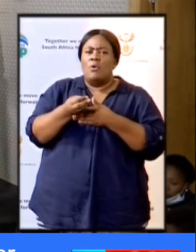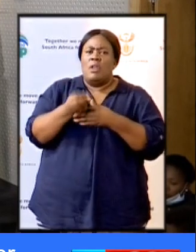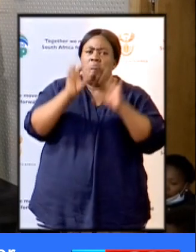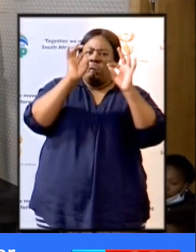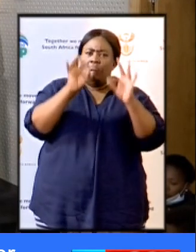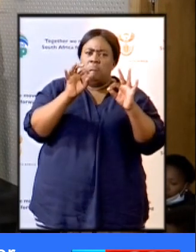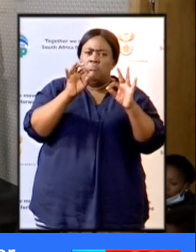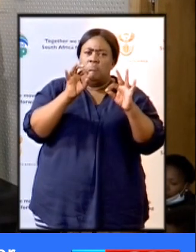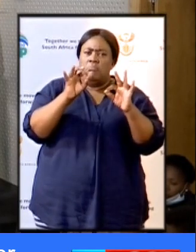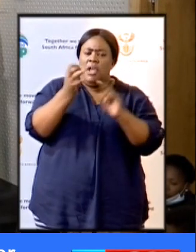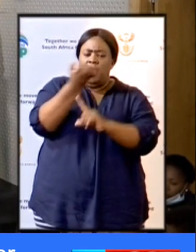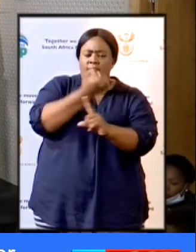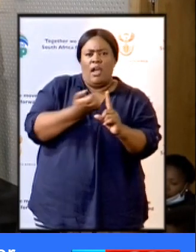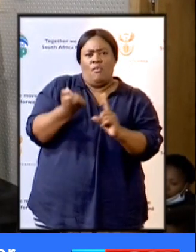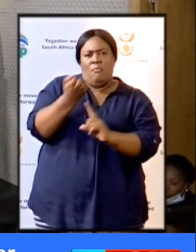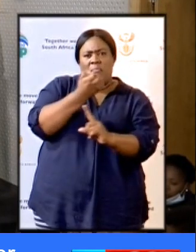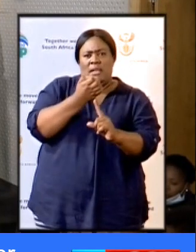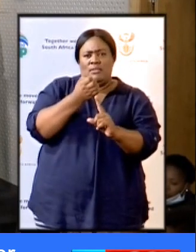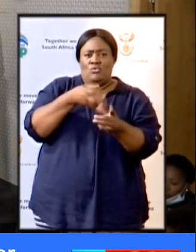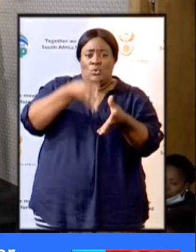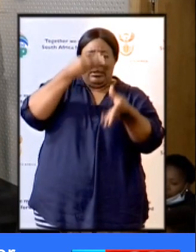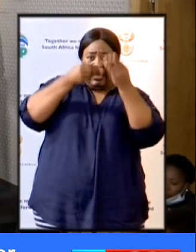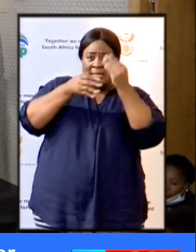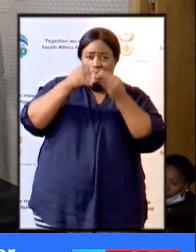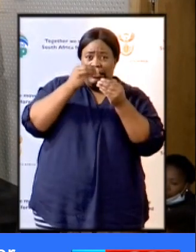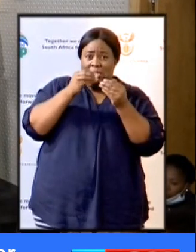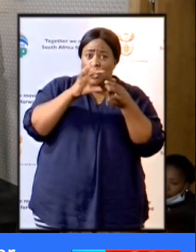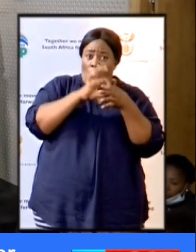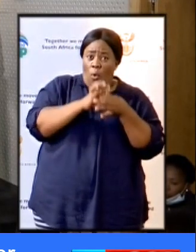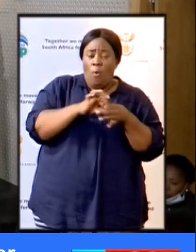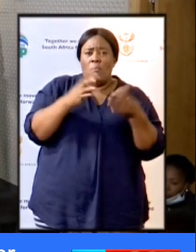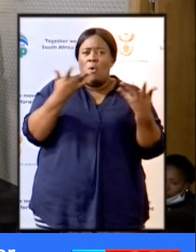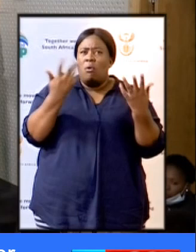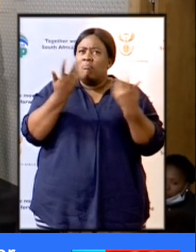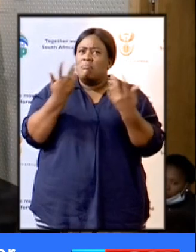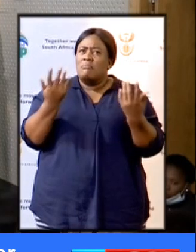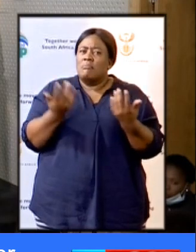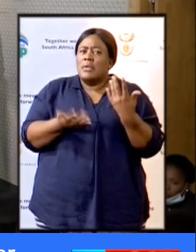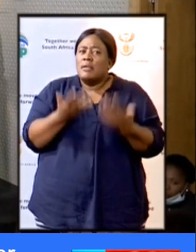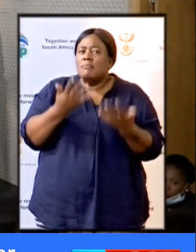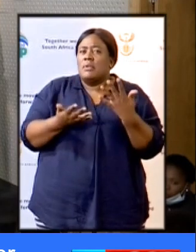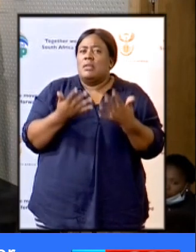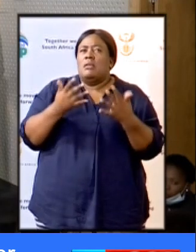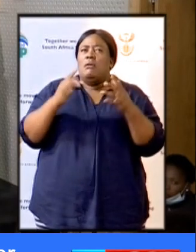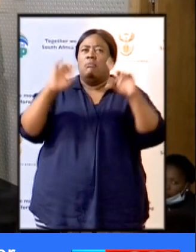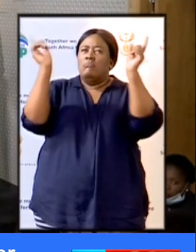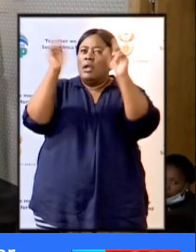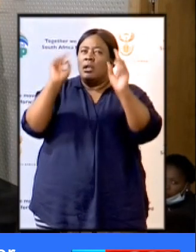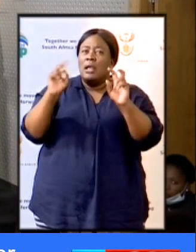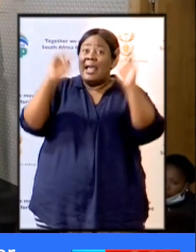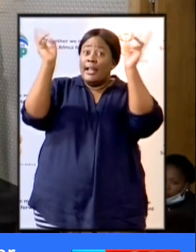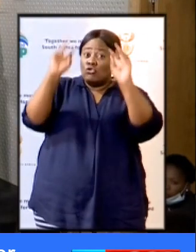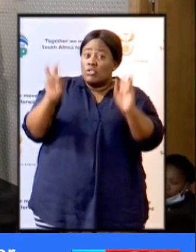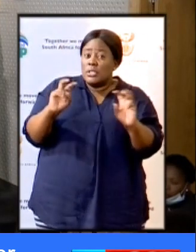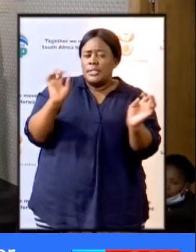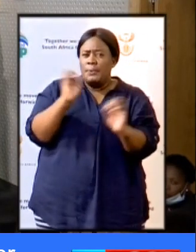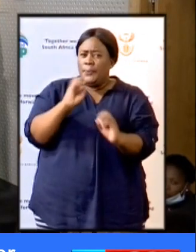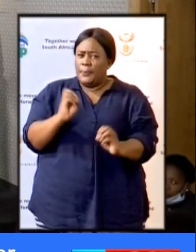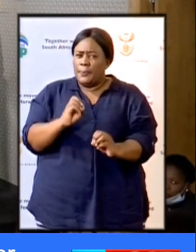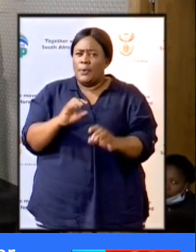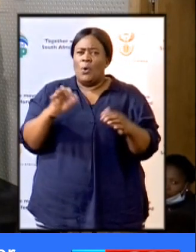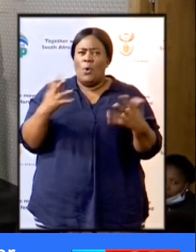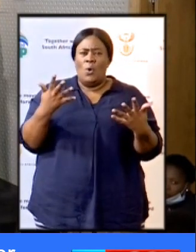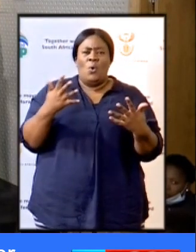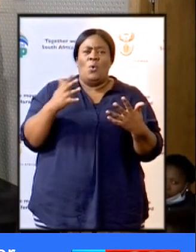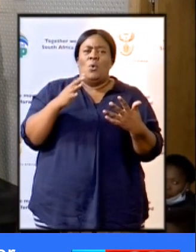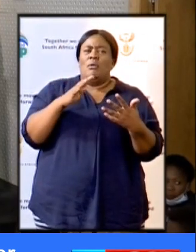home, such as electricity or being able or stable network connectivity. Has there been consideration around